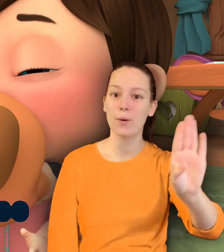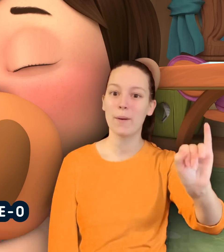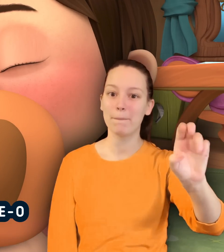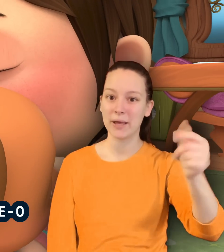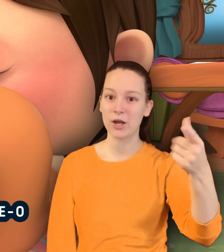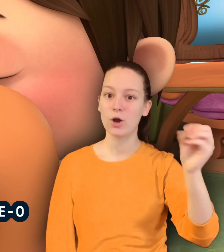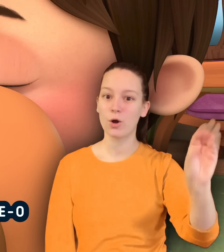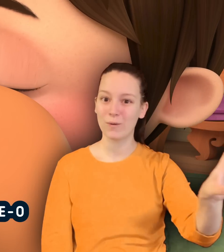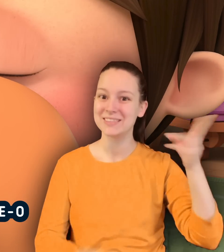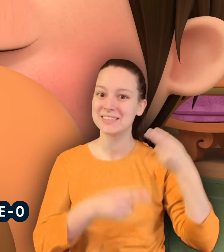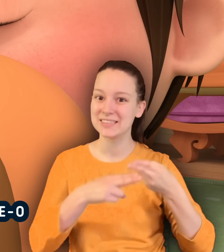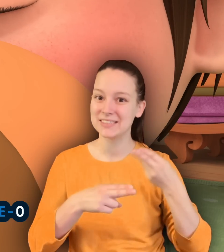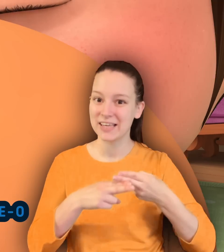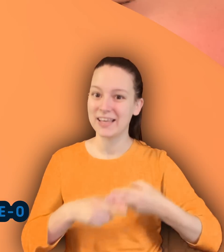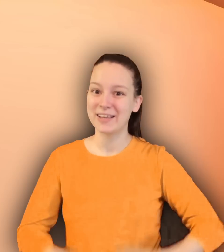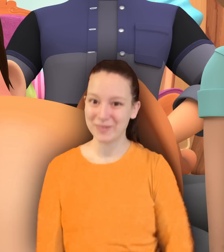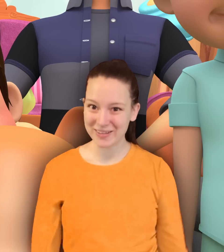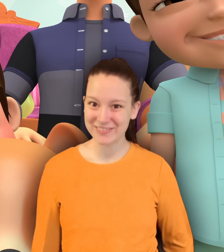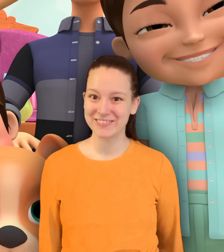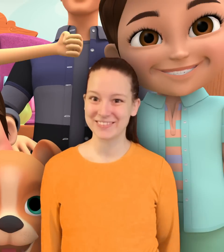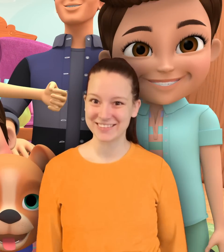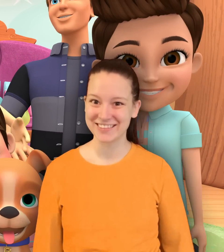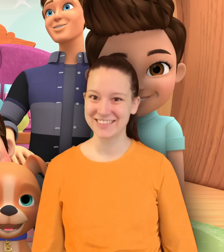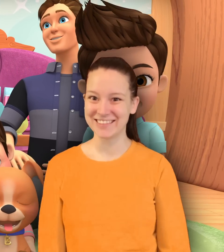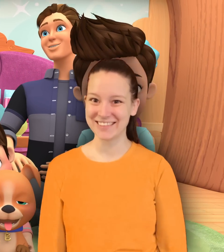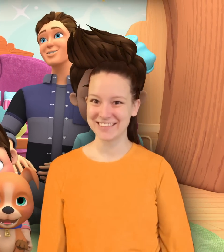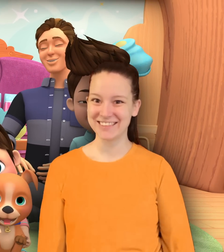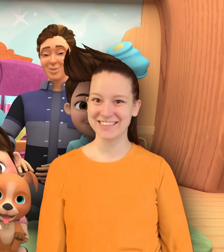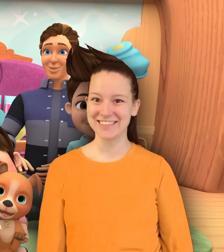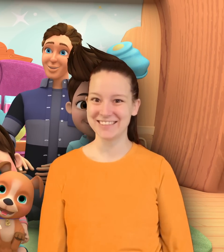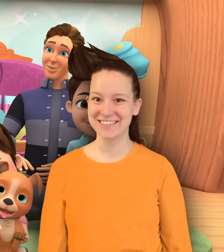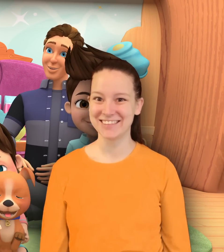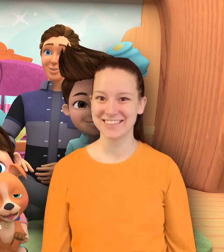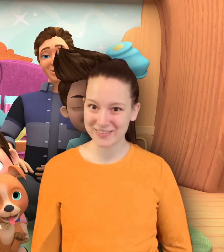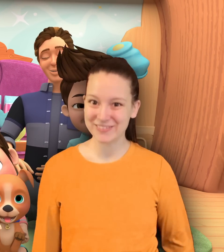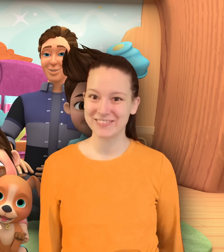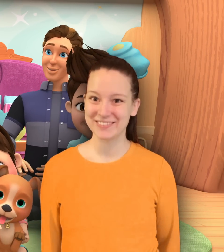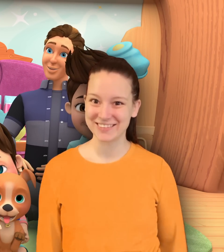B-I-N-G-O, when Bingo was his name. Oh.